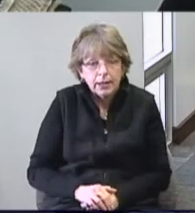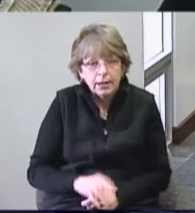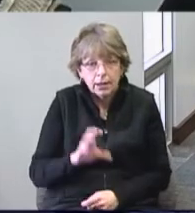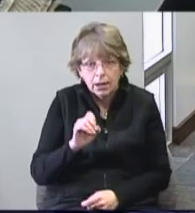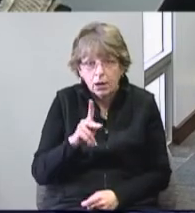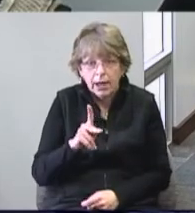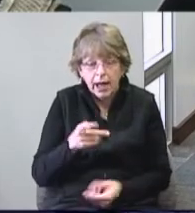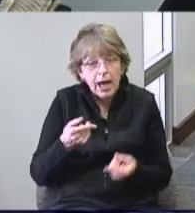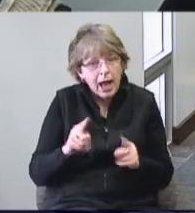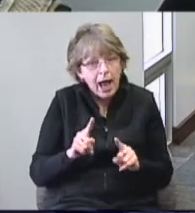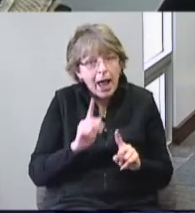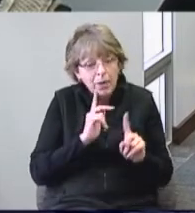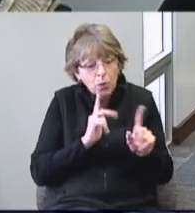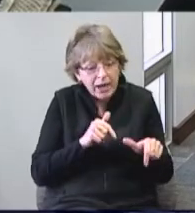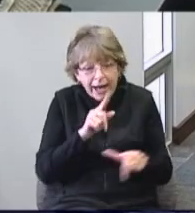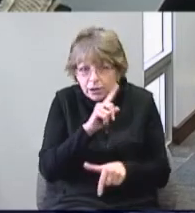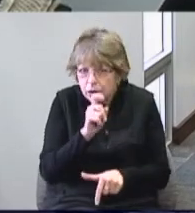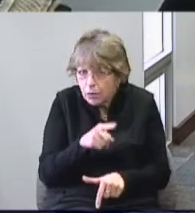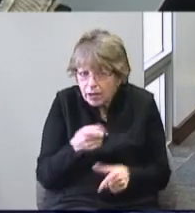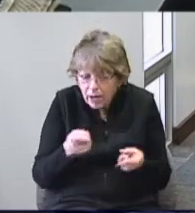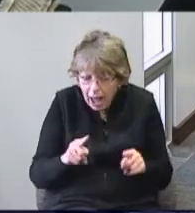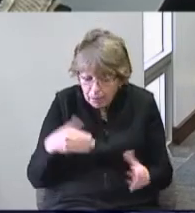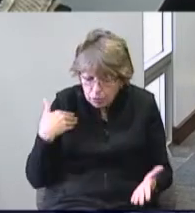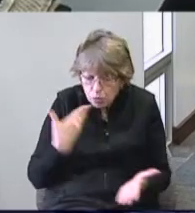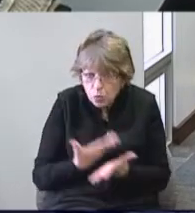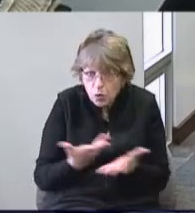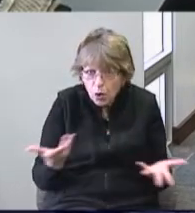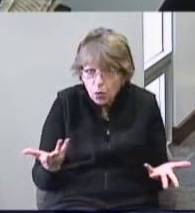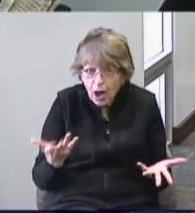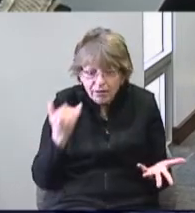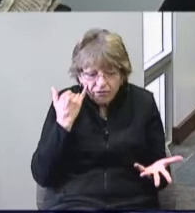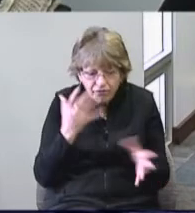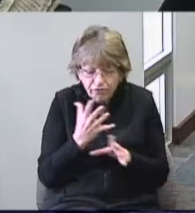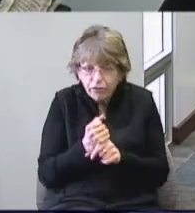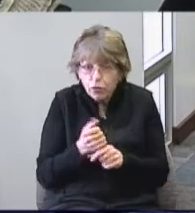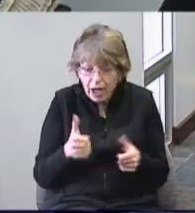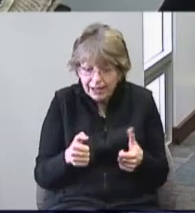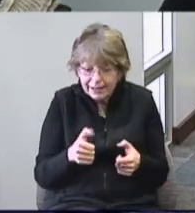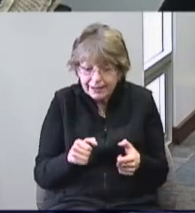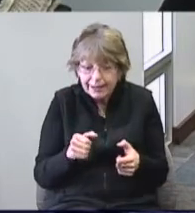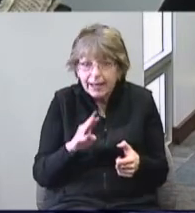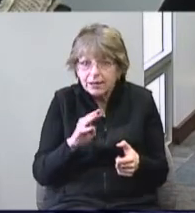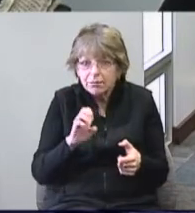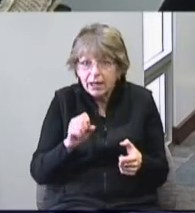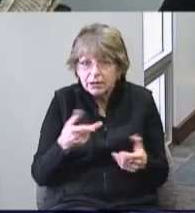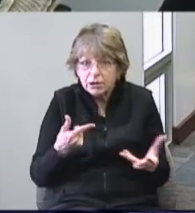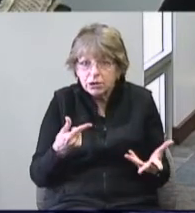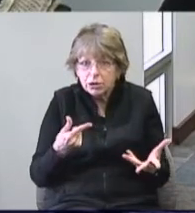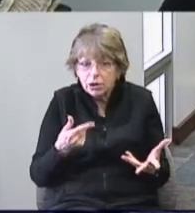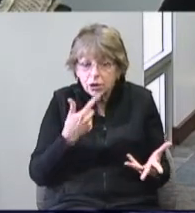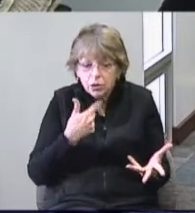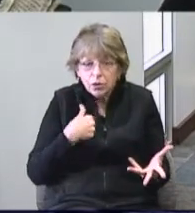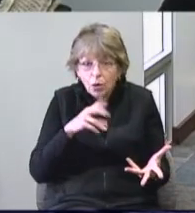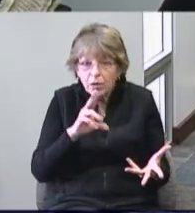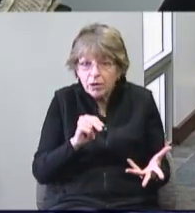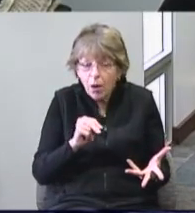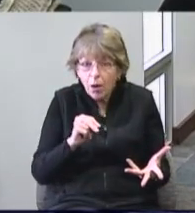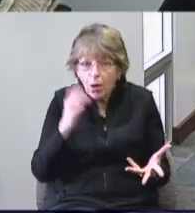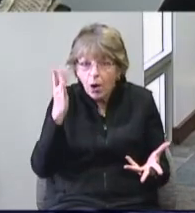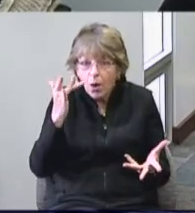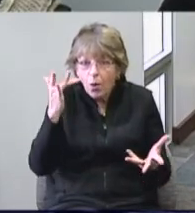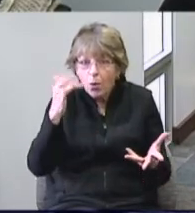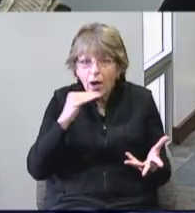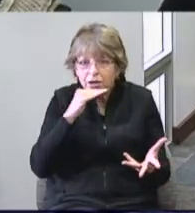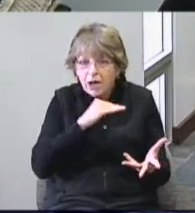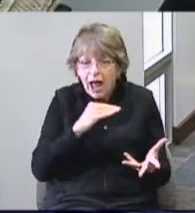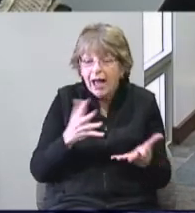Okay, when we first asked you the question, when you first got in here, whether or not you got any text message, and you responded, no, why'd you lie? Because I didn't want to get anybody else in